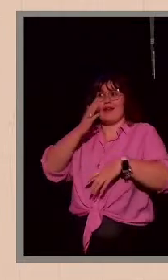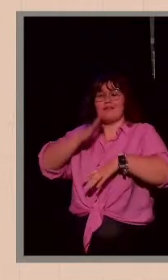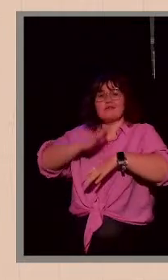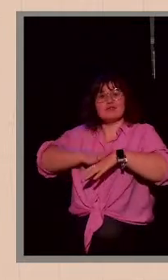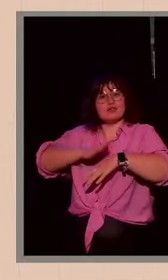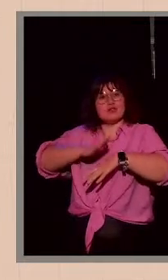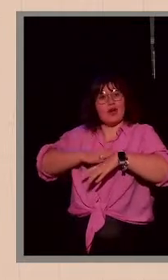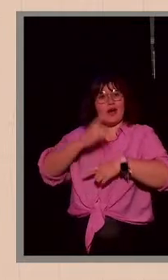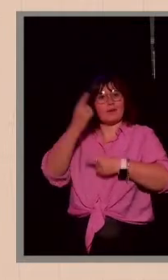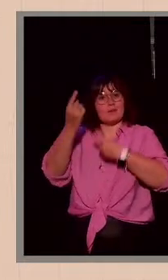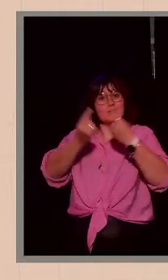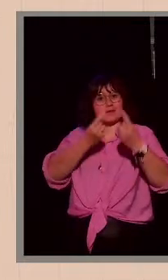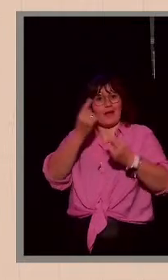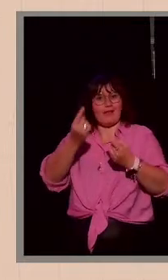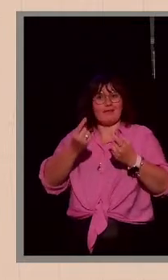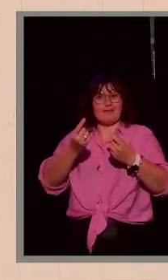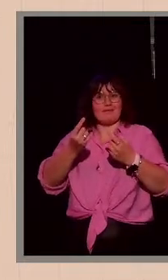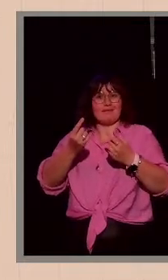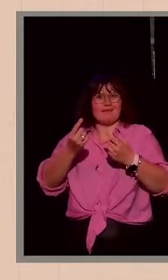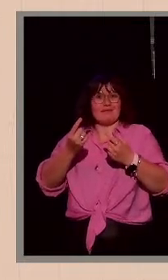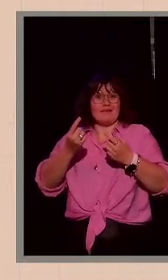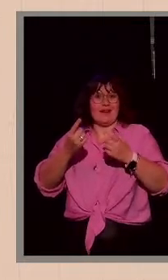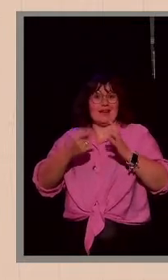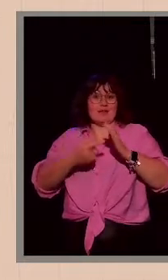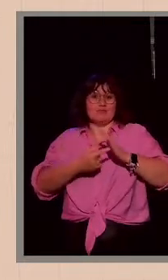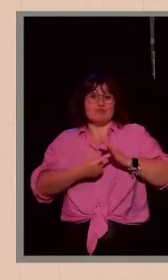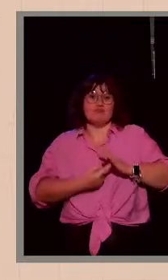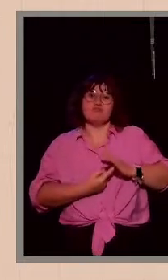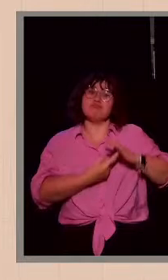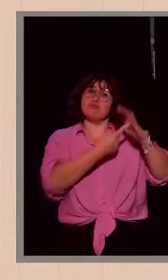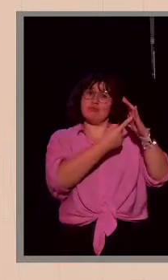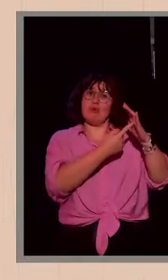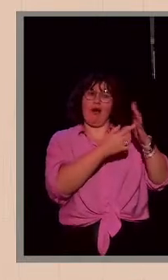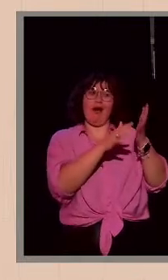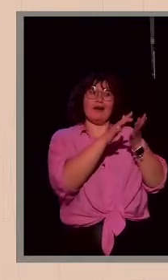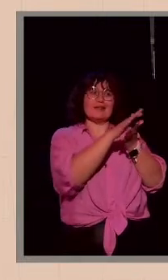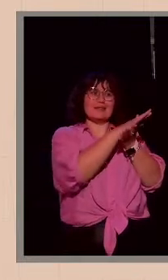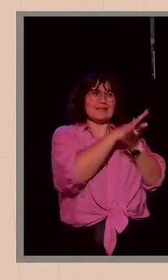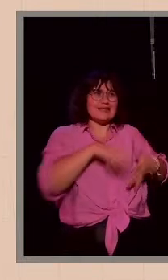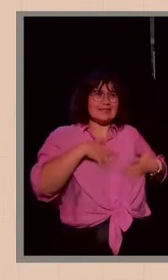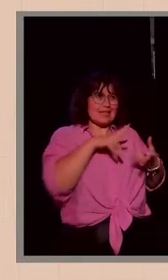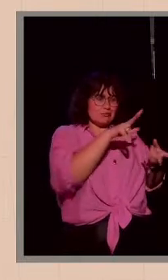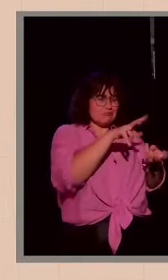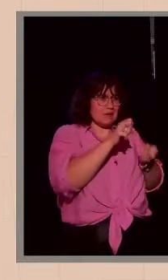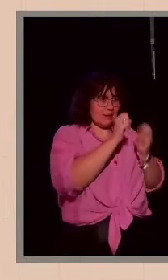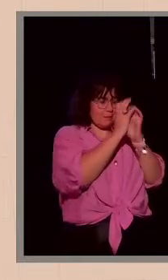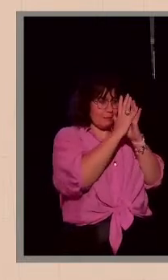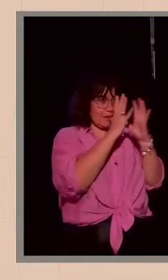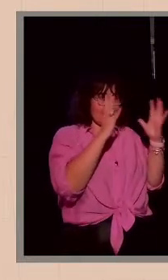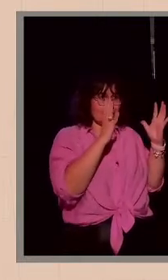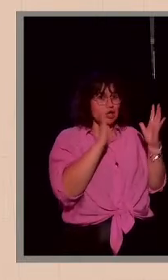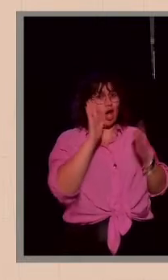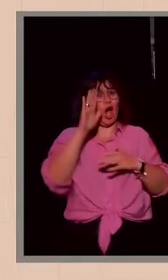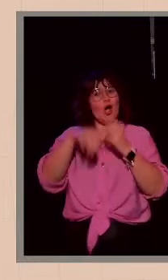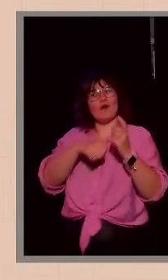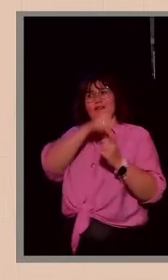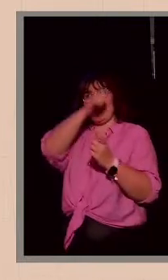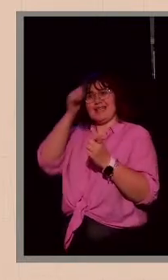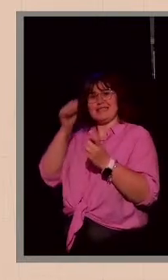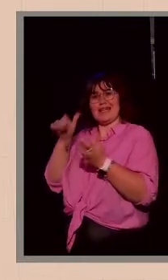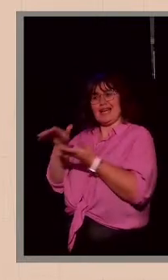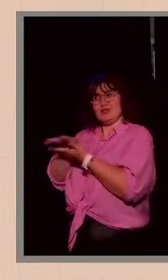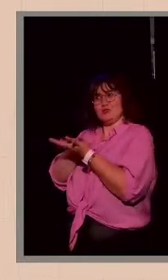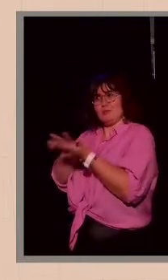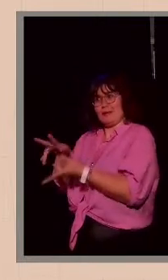privileging our own sensory meaning making over our intellectual meaning making.